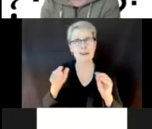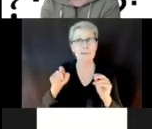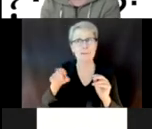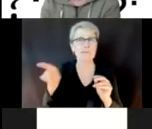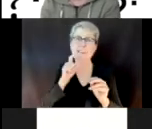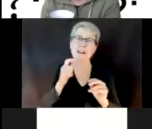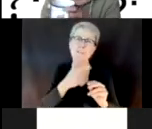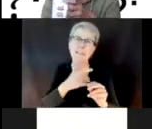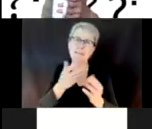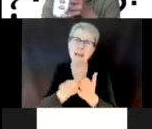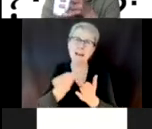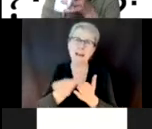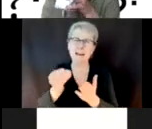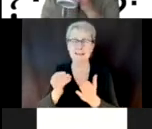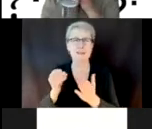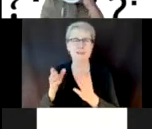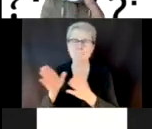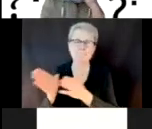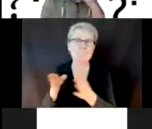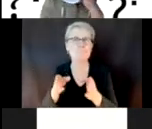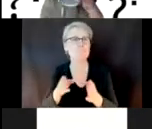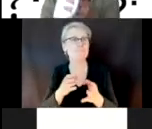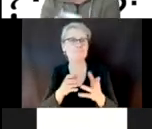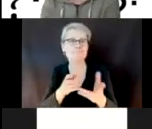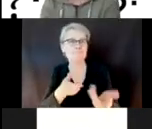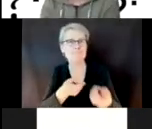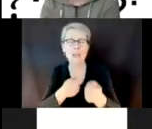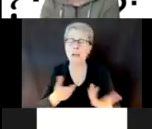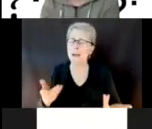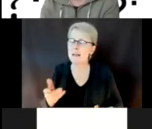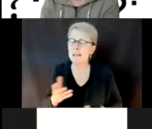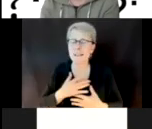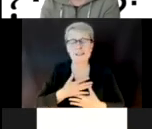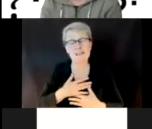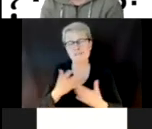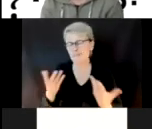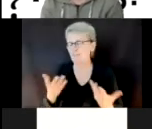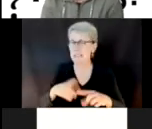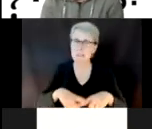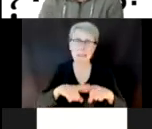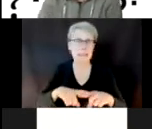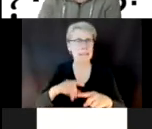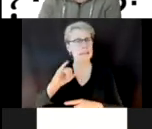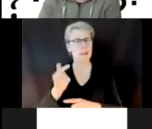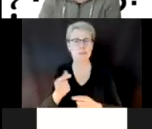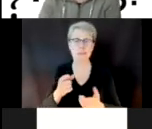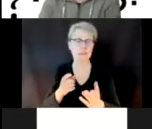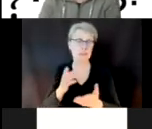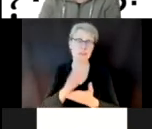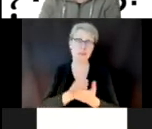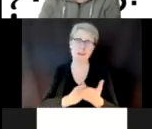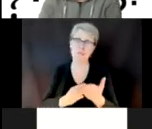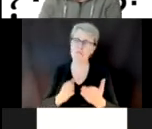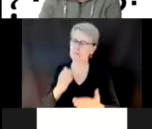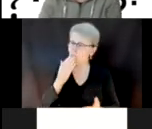Okay. I would say you never know who your target market is on Instagram. Instagram can be really good